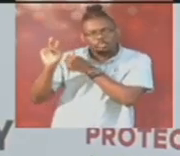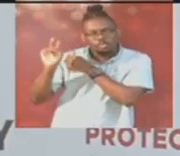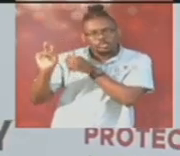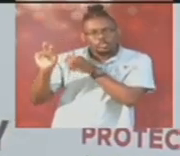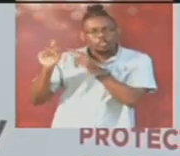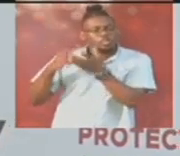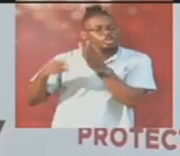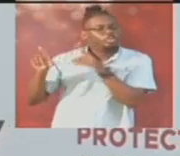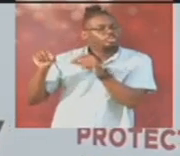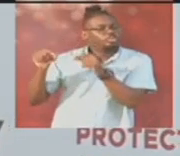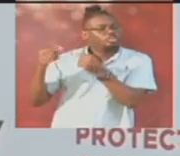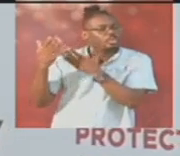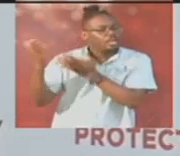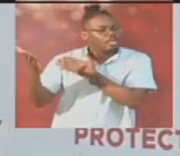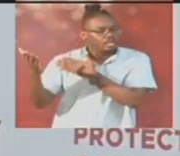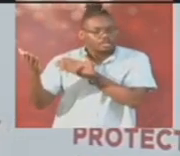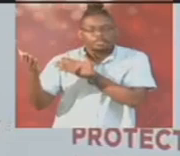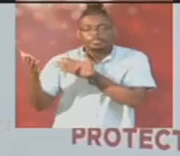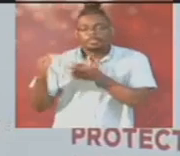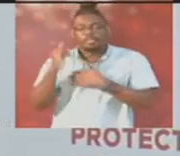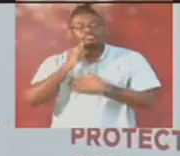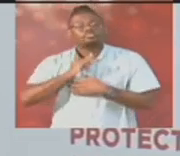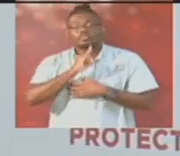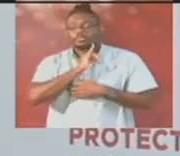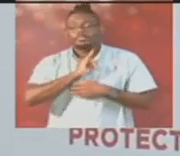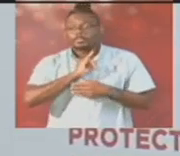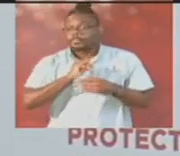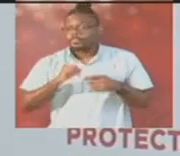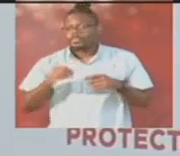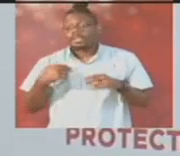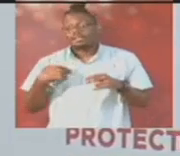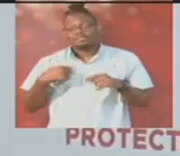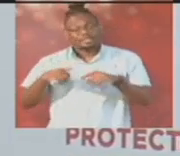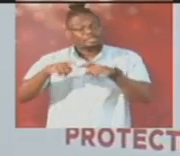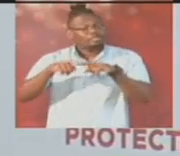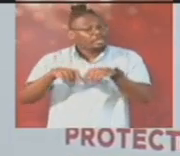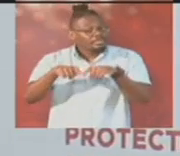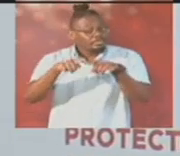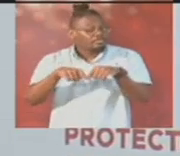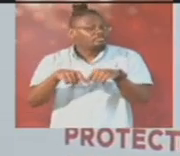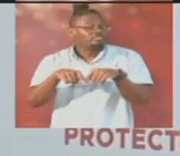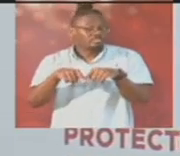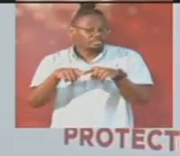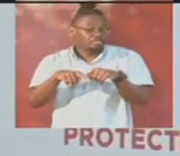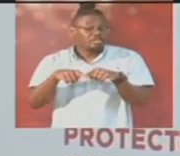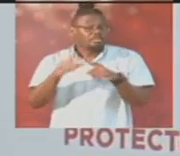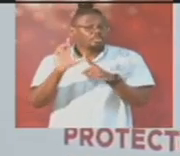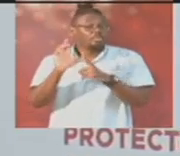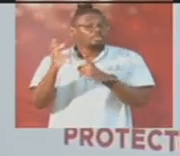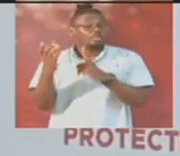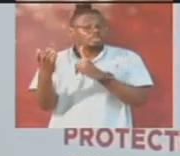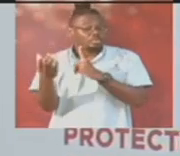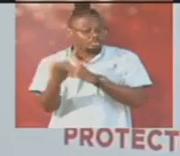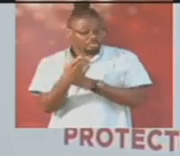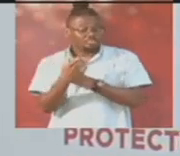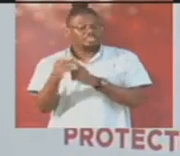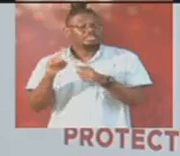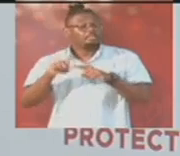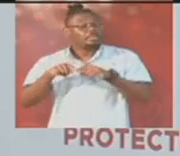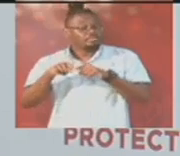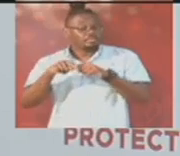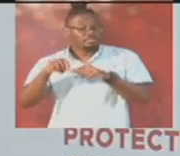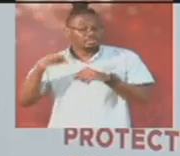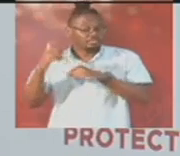although they have vaccines, that people are not taking it. So it really depends on the climate in the country, the culture of the country, and we have been trying